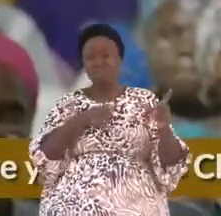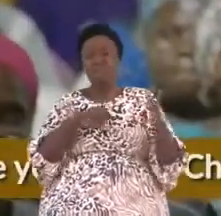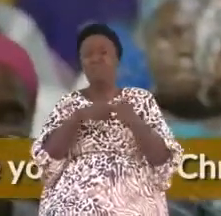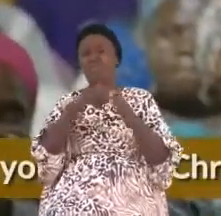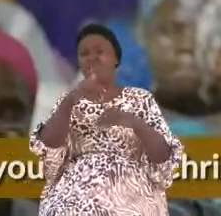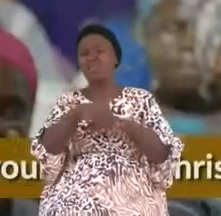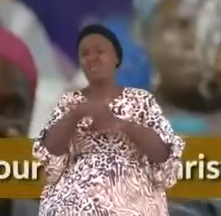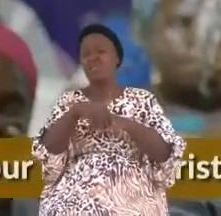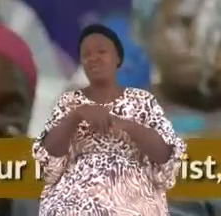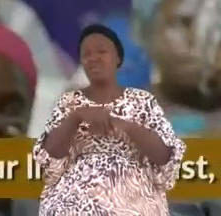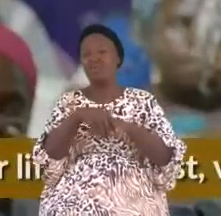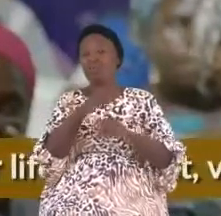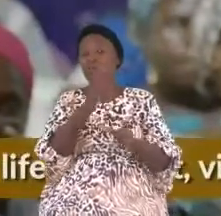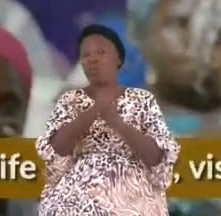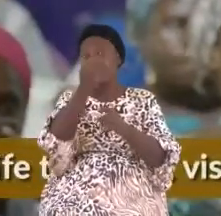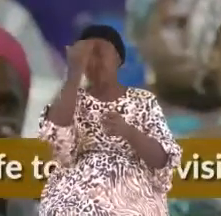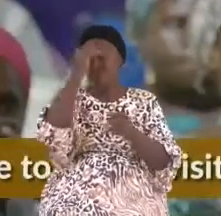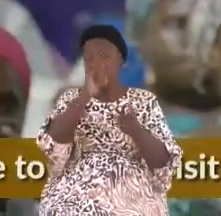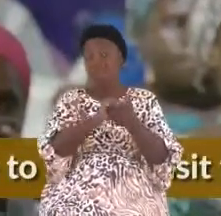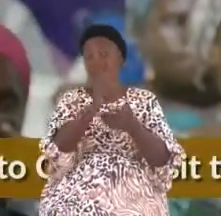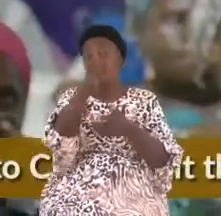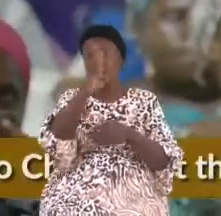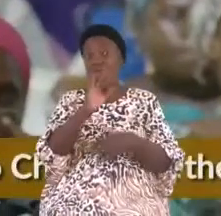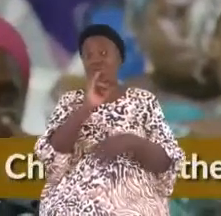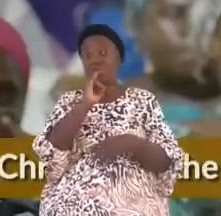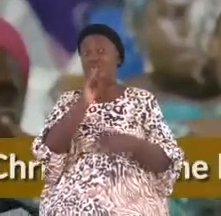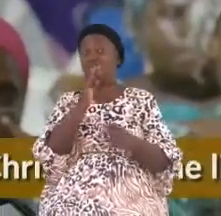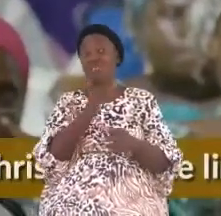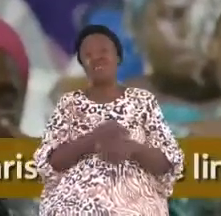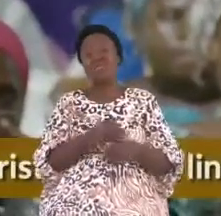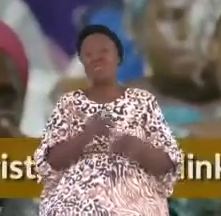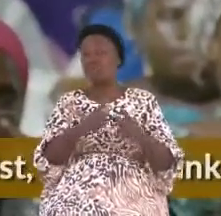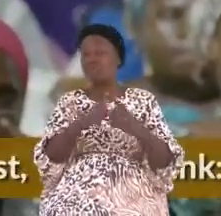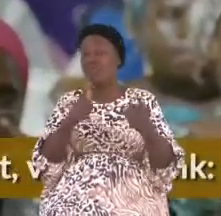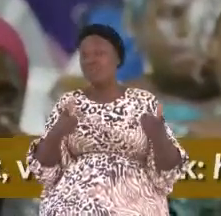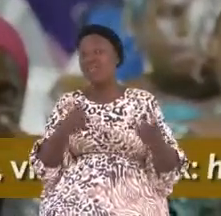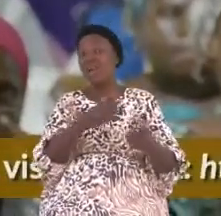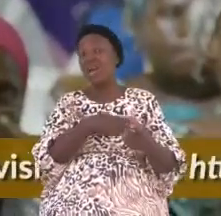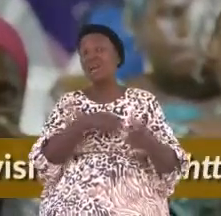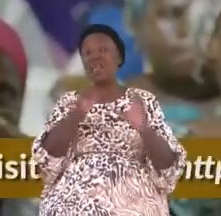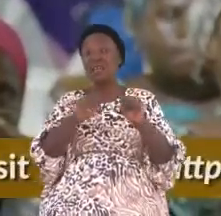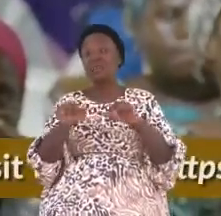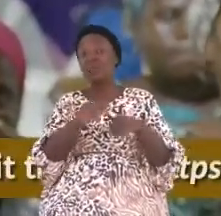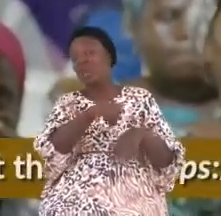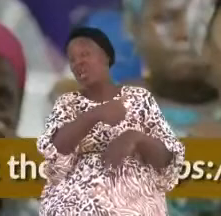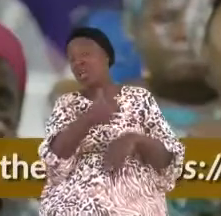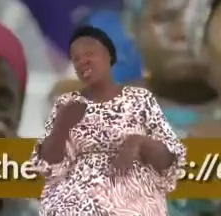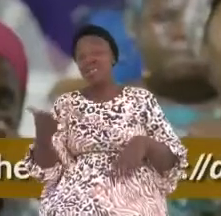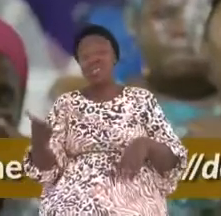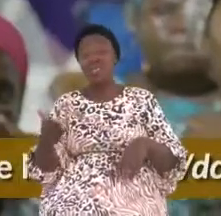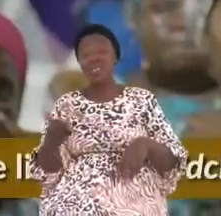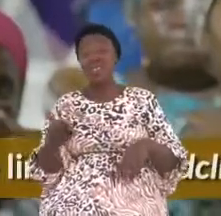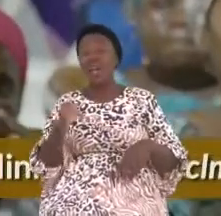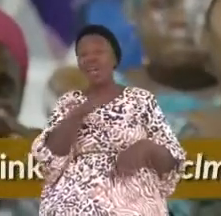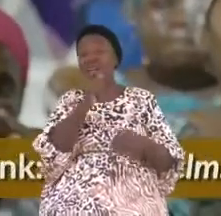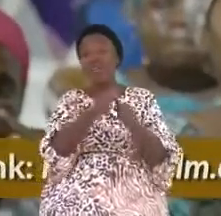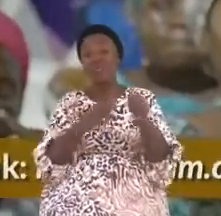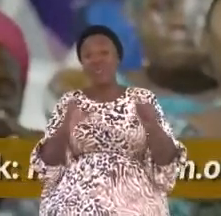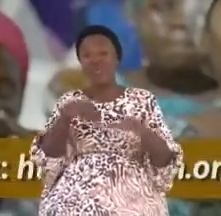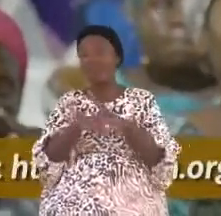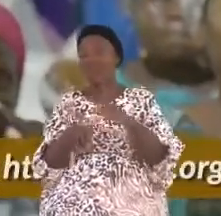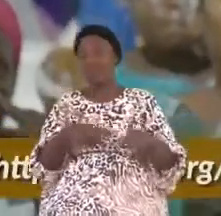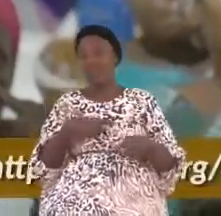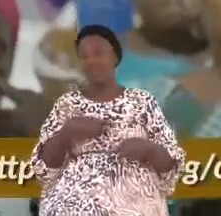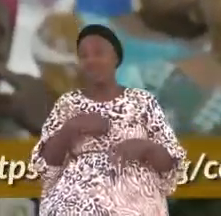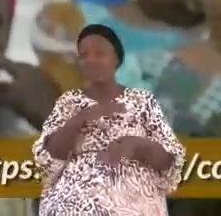over the world all over the world those in africa they are waiting for miracle europe you are waiting for miracle you are sitting in your